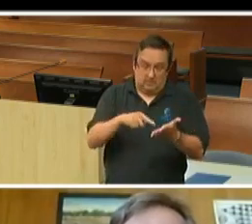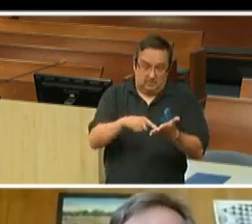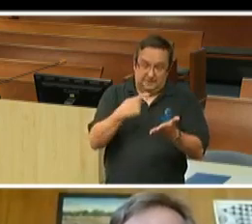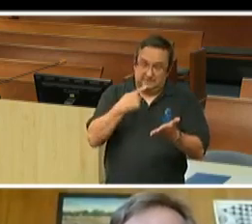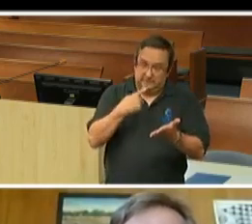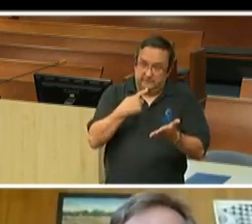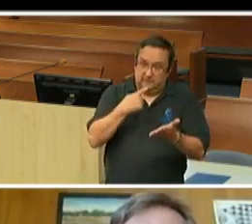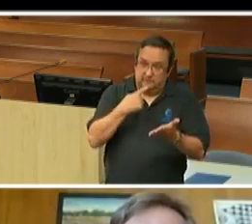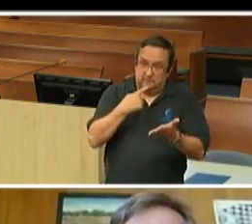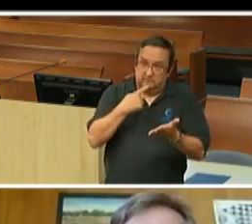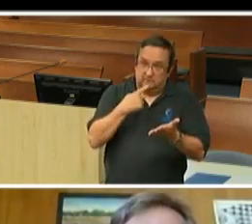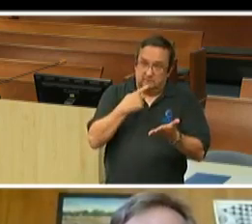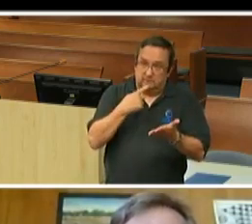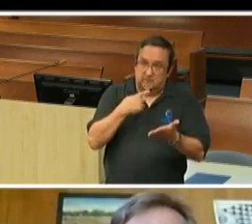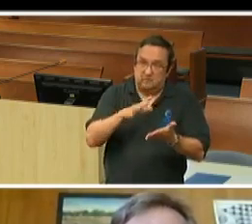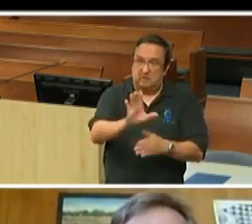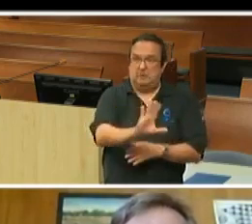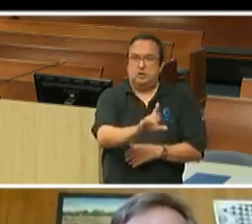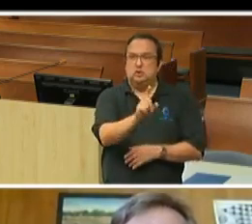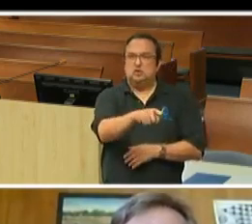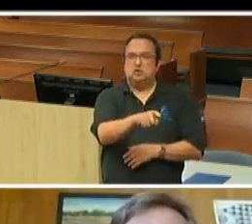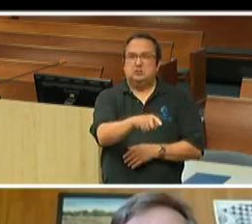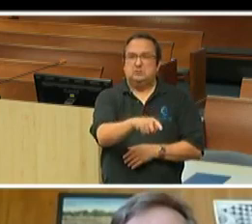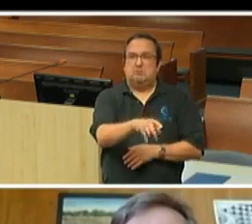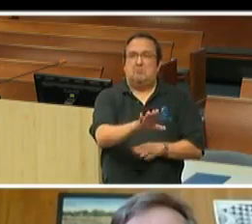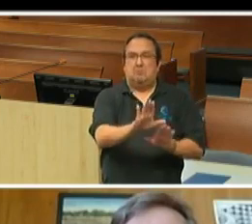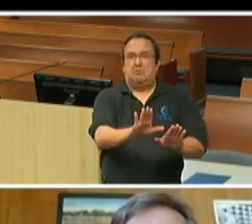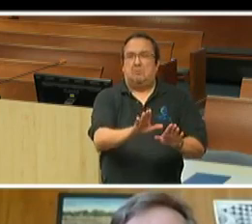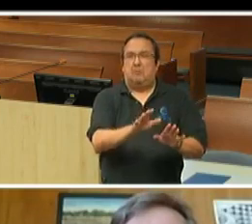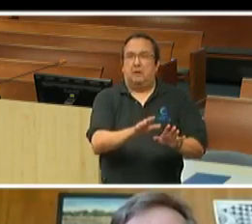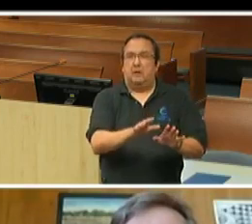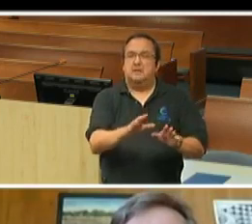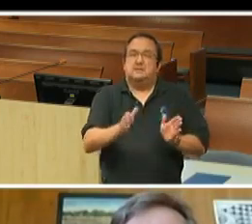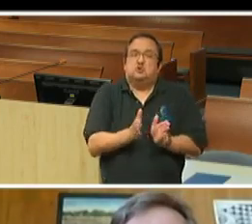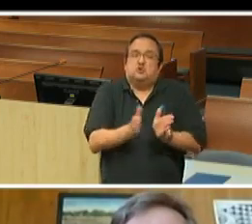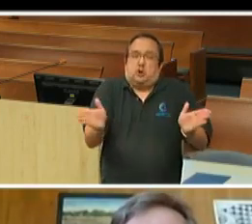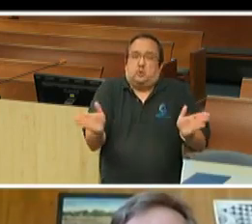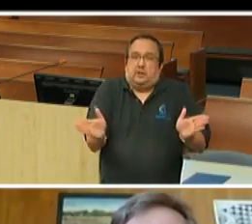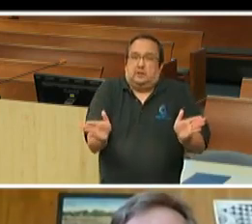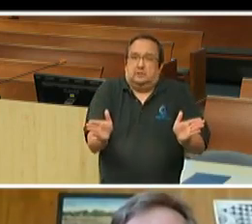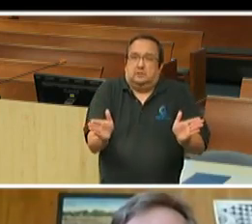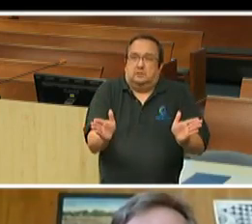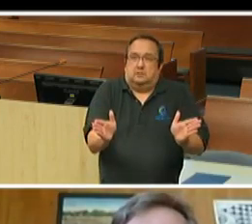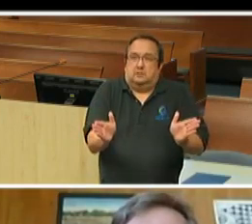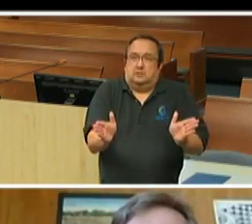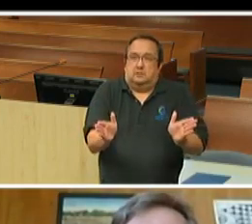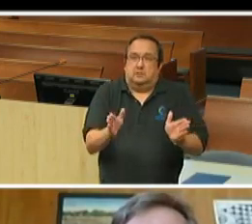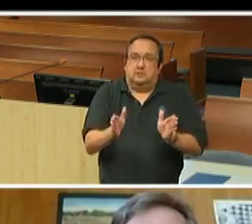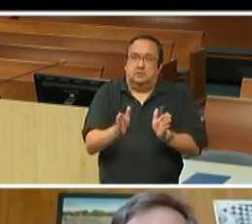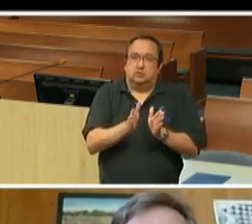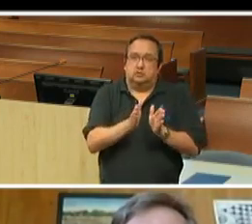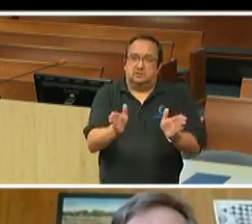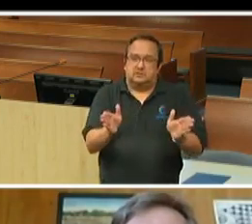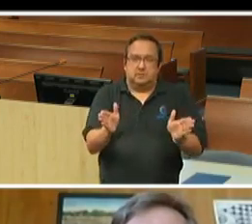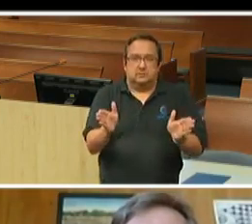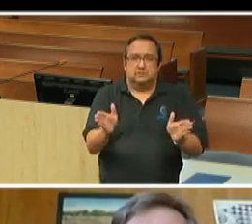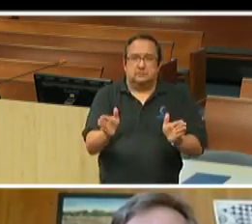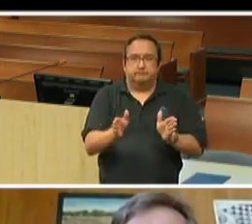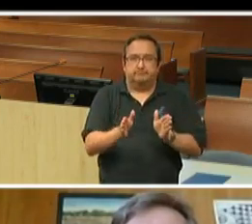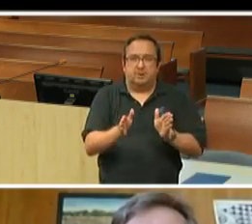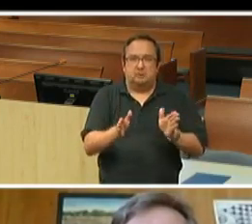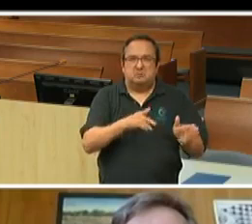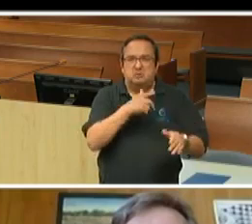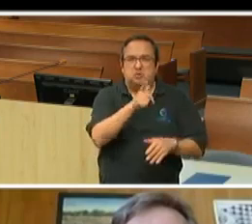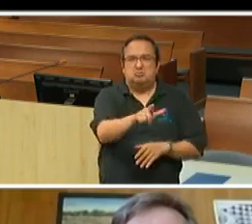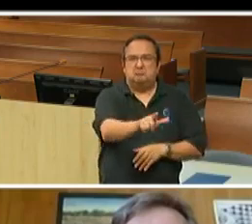that they're discouraged. And it says generally they're discouraged. In the draft that we have, it says